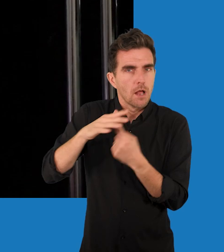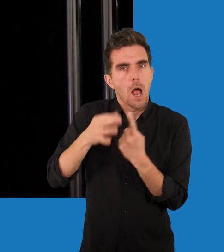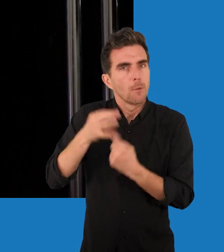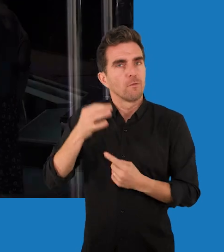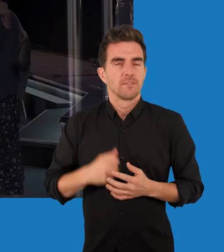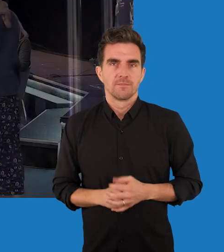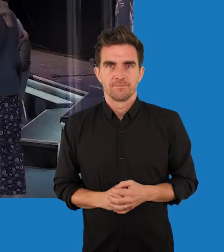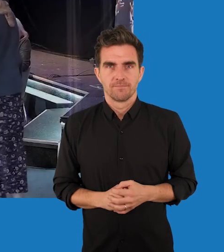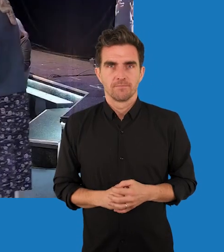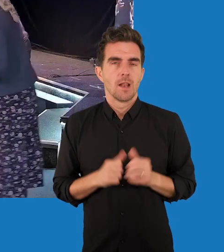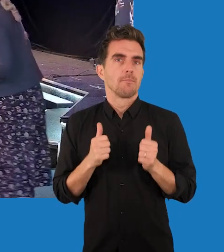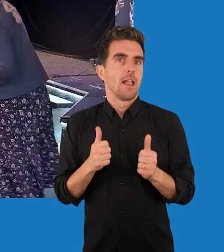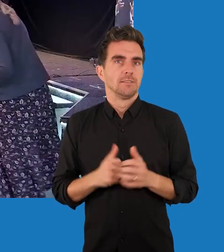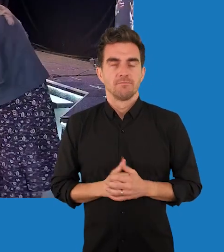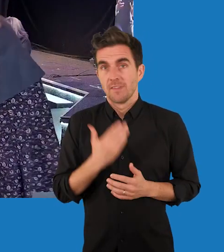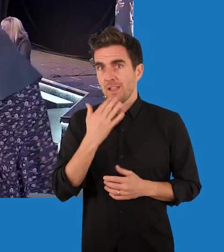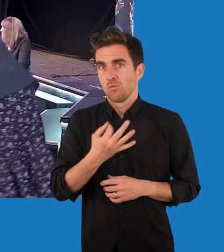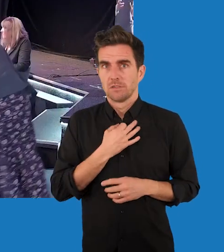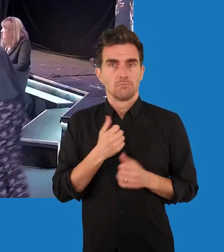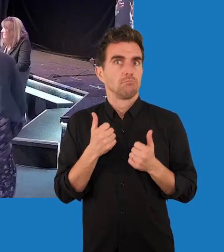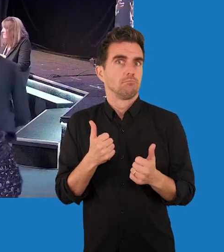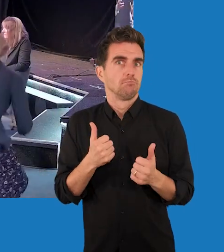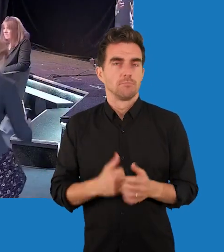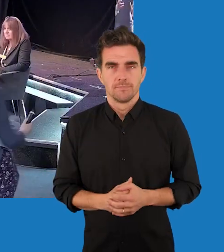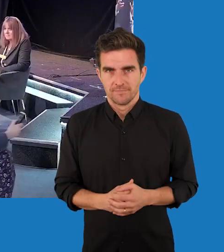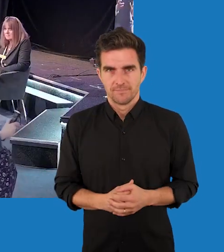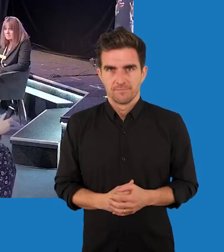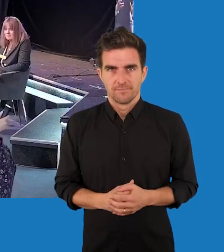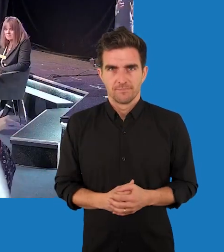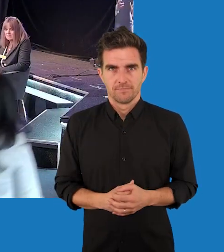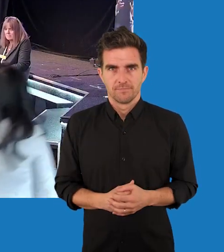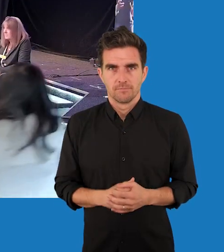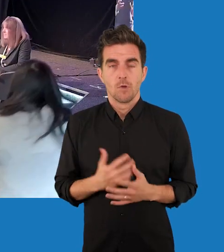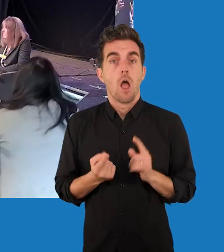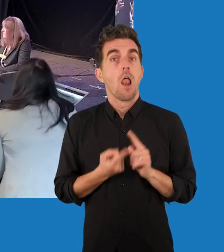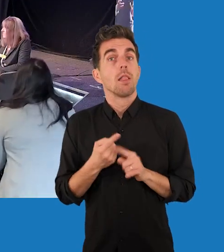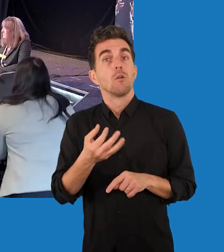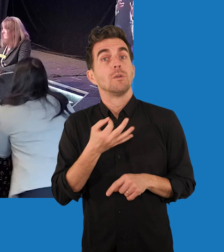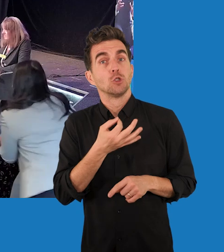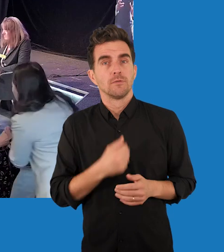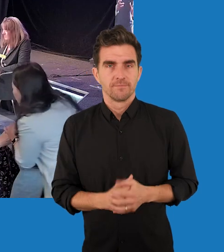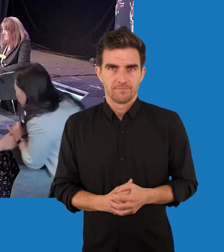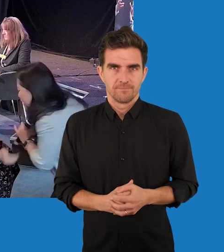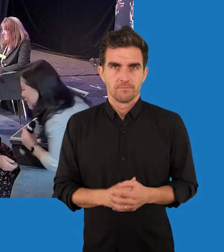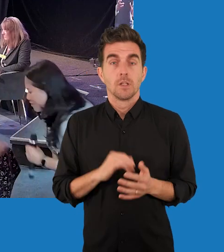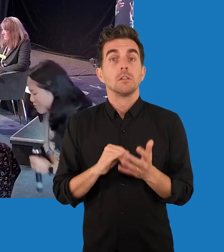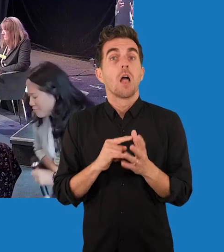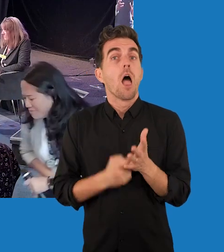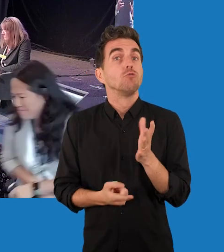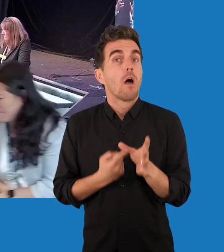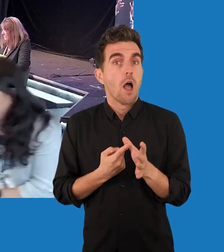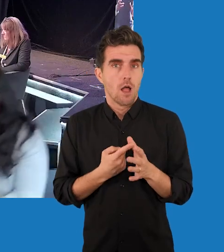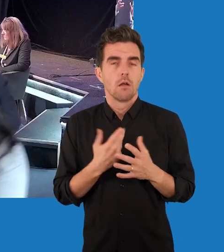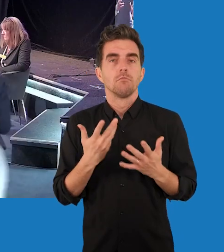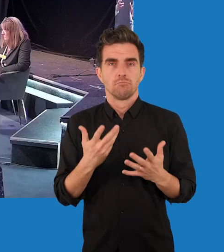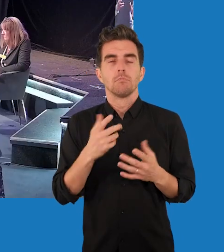situation. Brilliant. Thank you for that question. It was so good. Other questions?